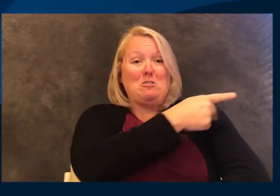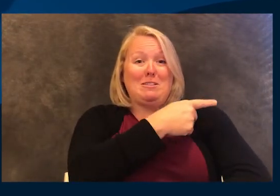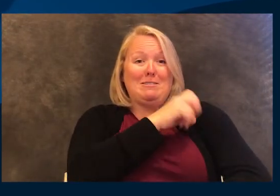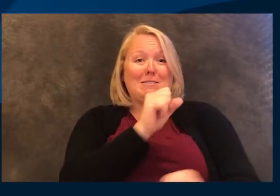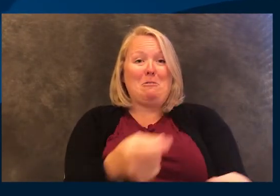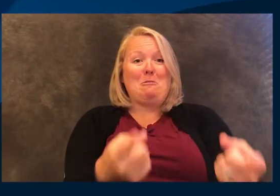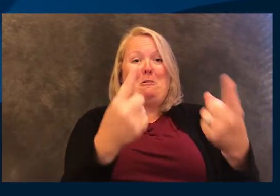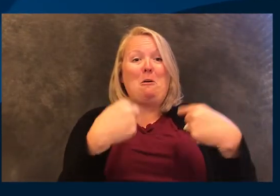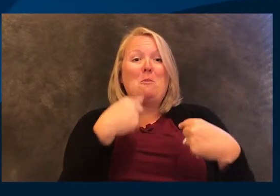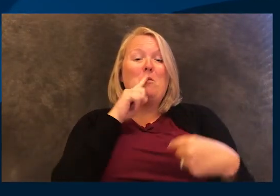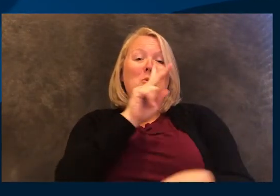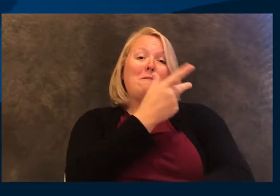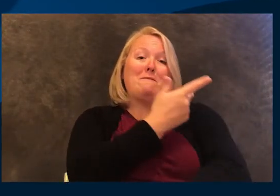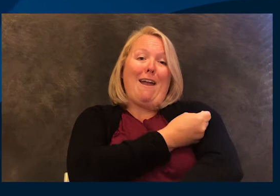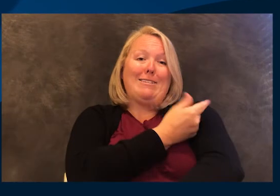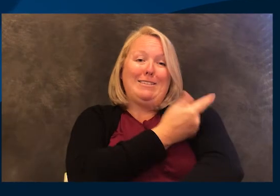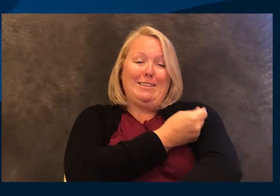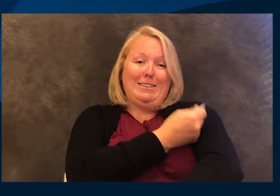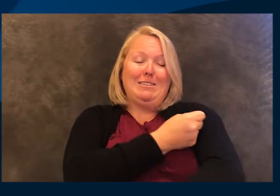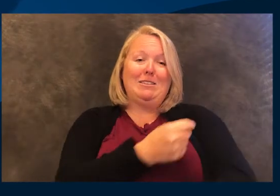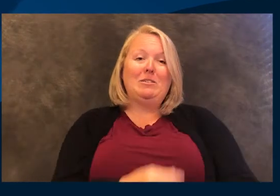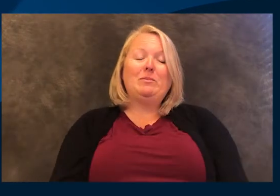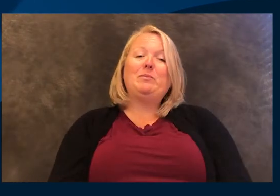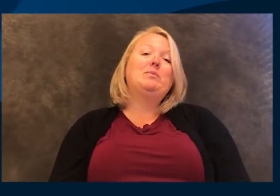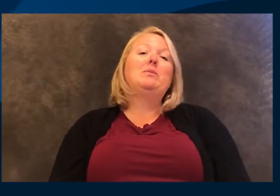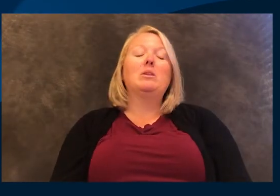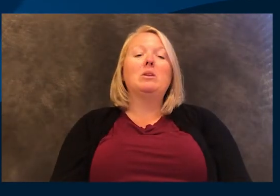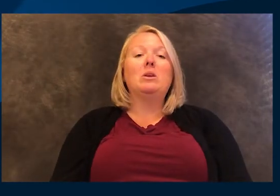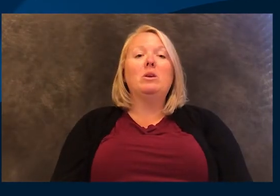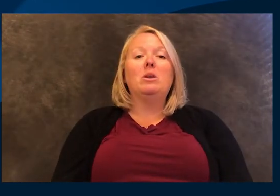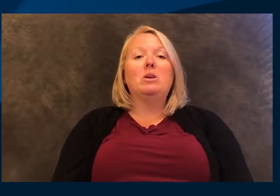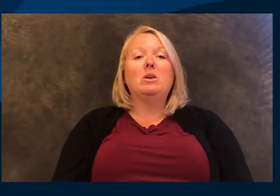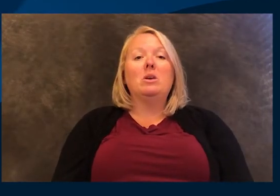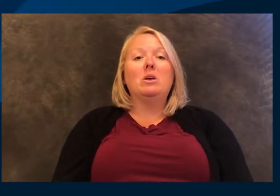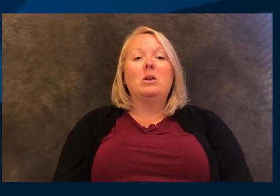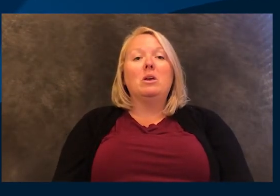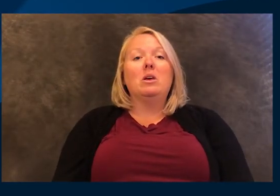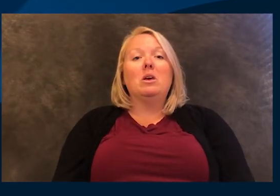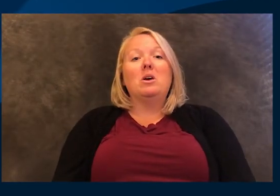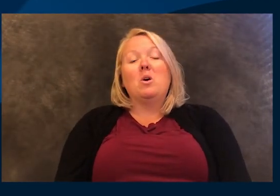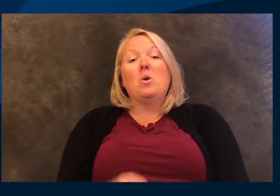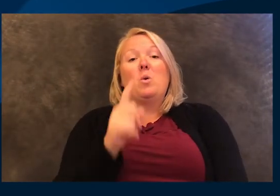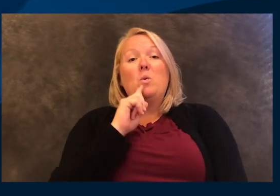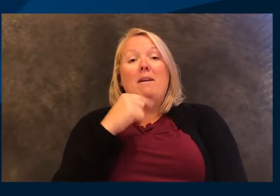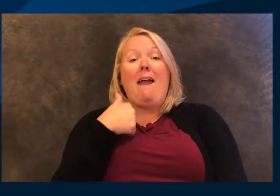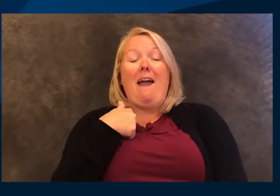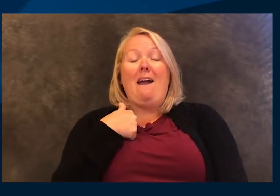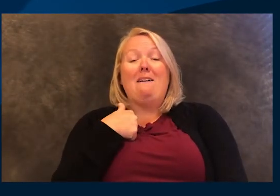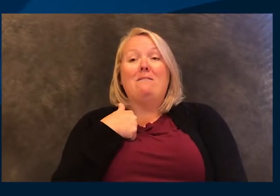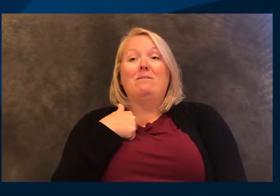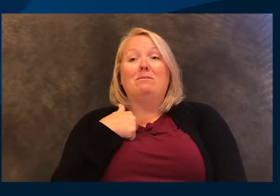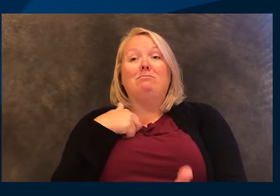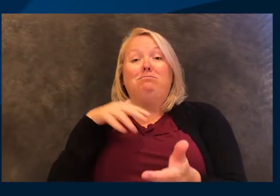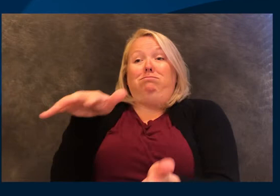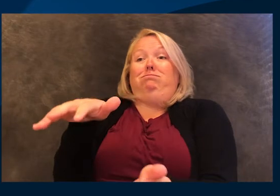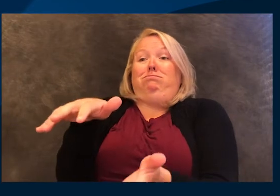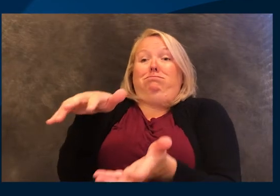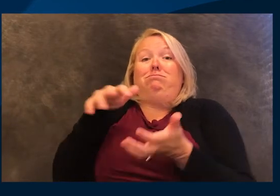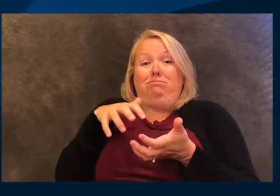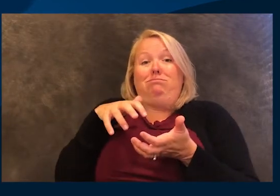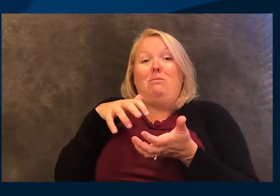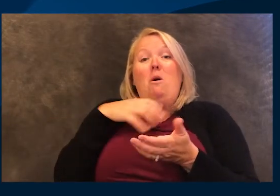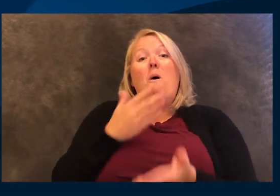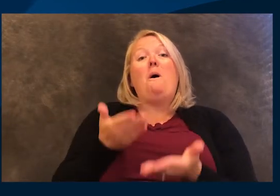their appointments, get their vaccines. We have, with a fantastic supply this week, been able to offer first